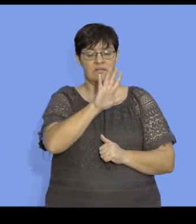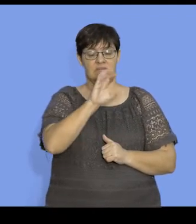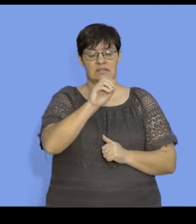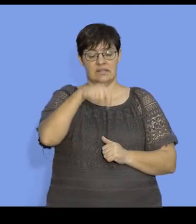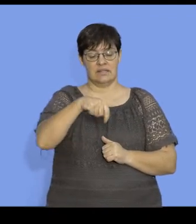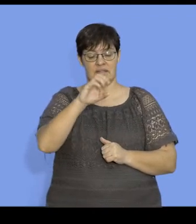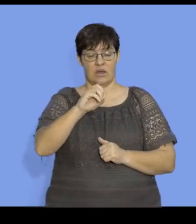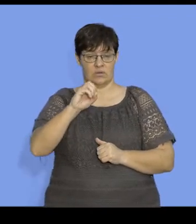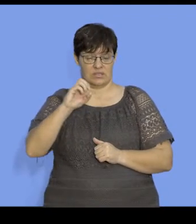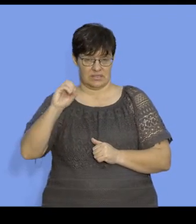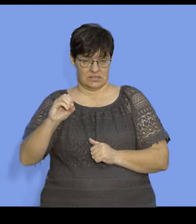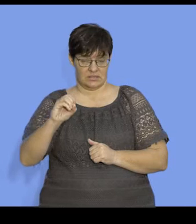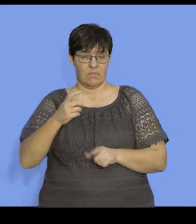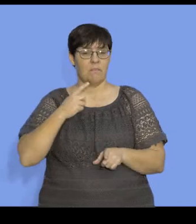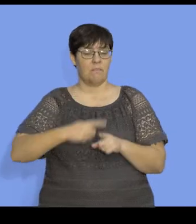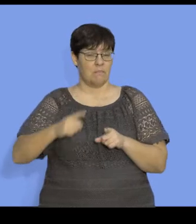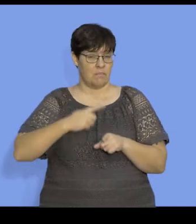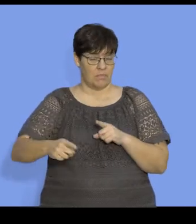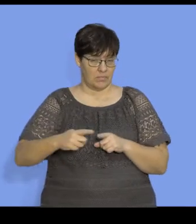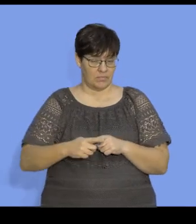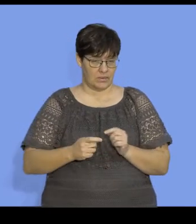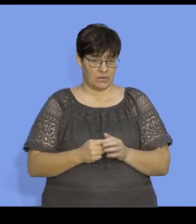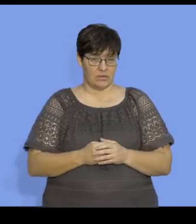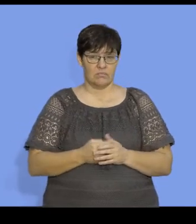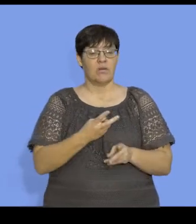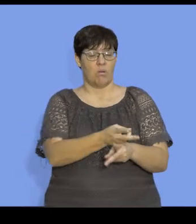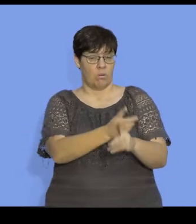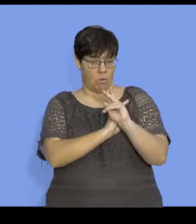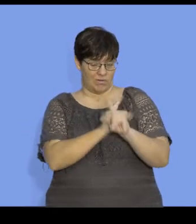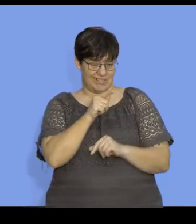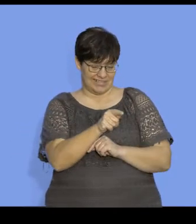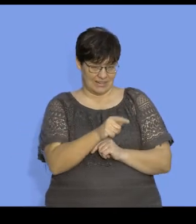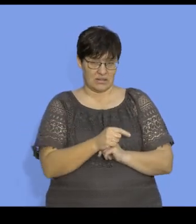50,000 Rand, which is your mortgage bond, which is your loan, in other words,